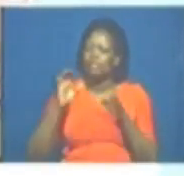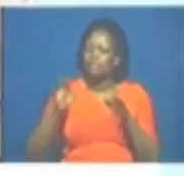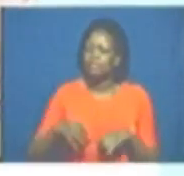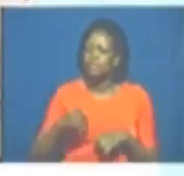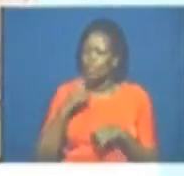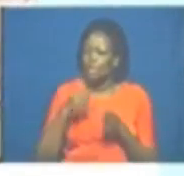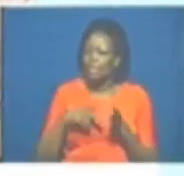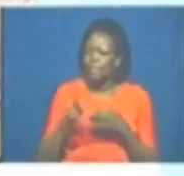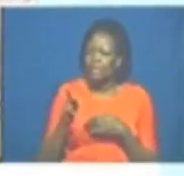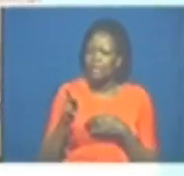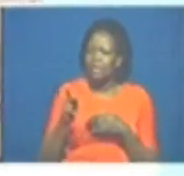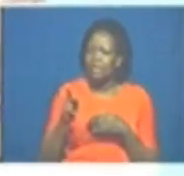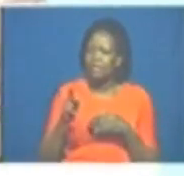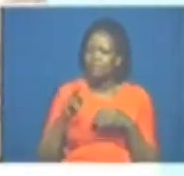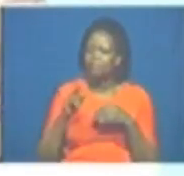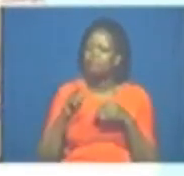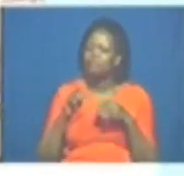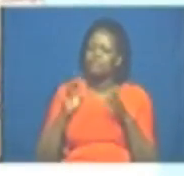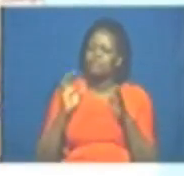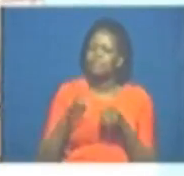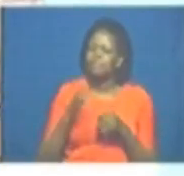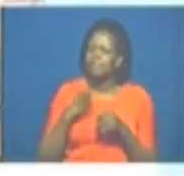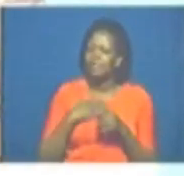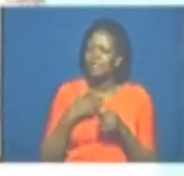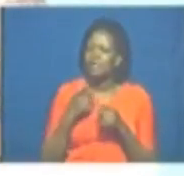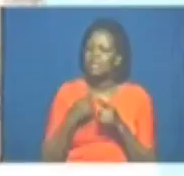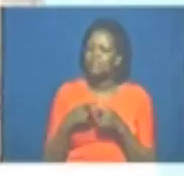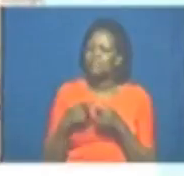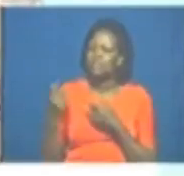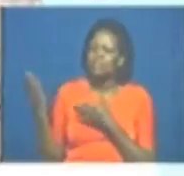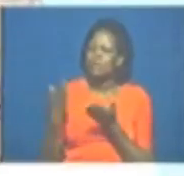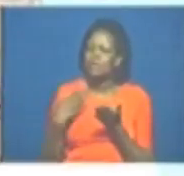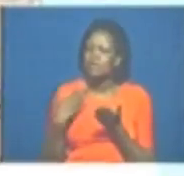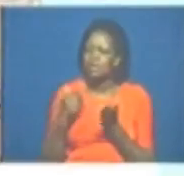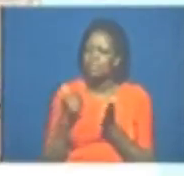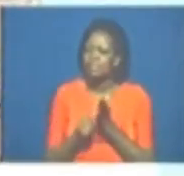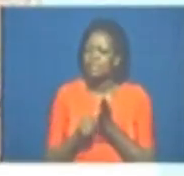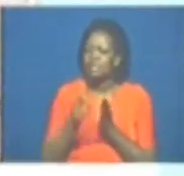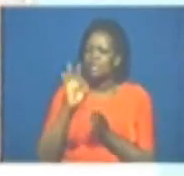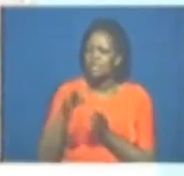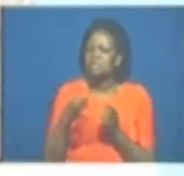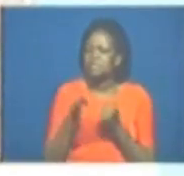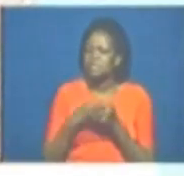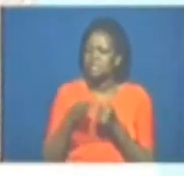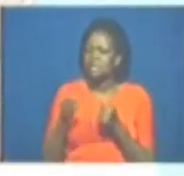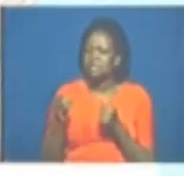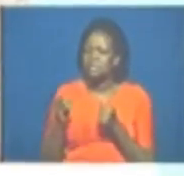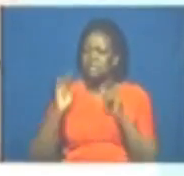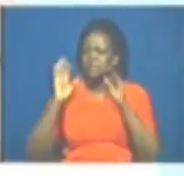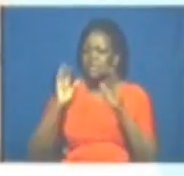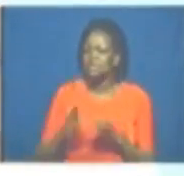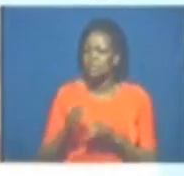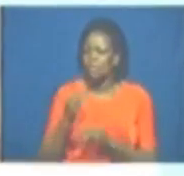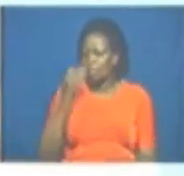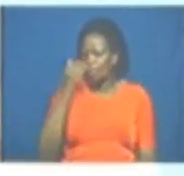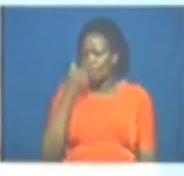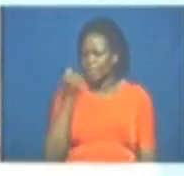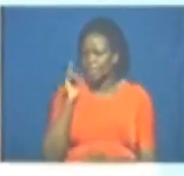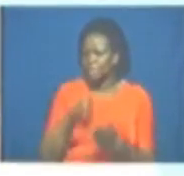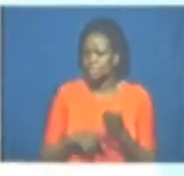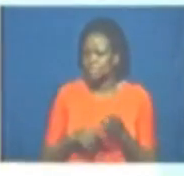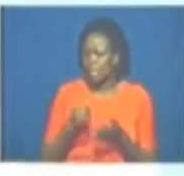farmers 2,300. Then we import the same maize, a bag of maize, at 3,800. You know, it doesn't make sense. Why don't we help this